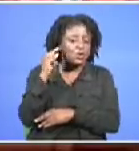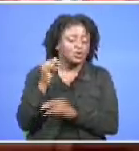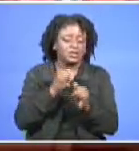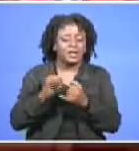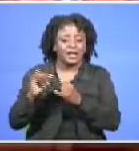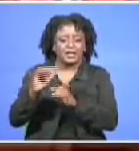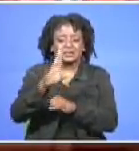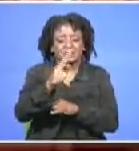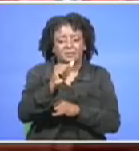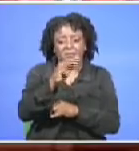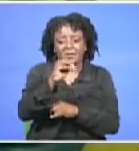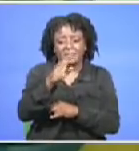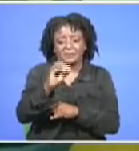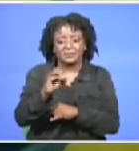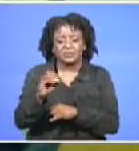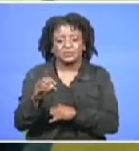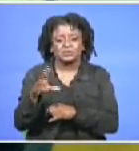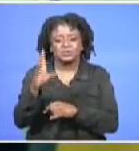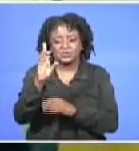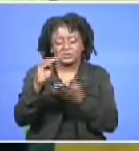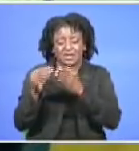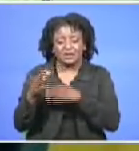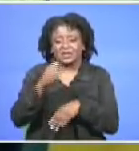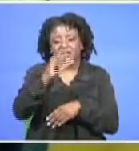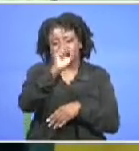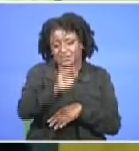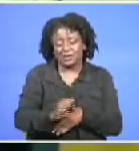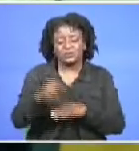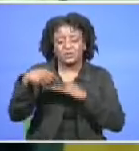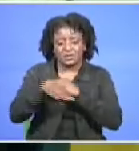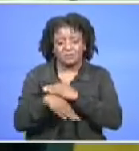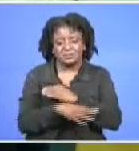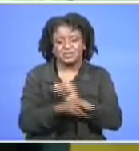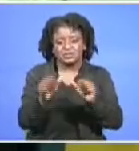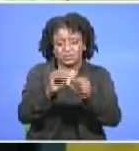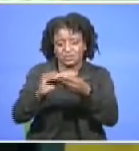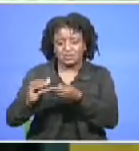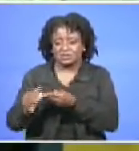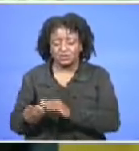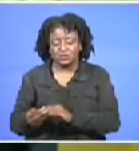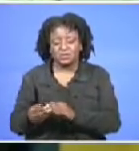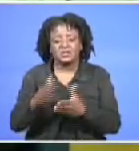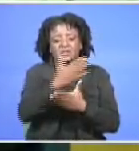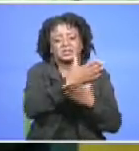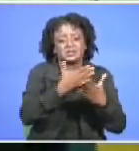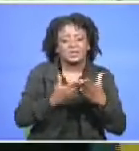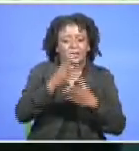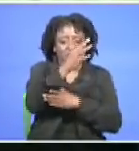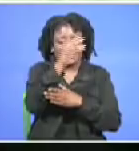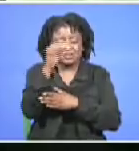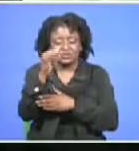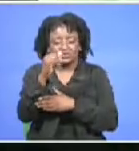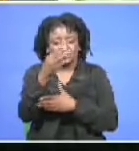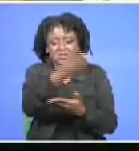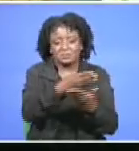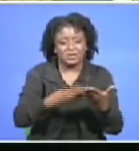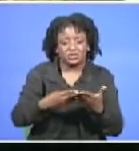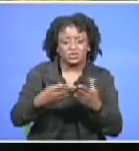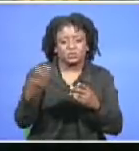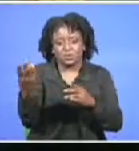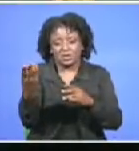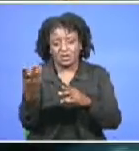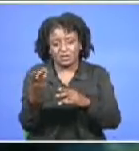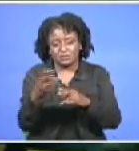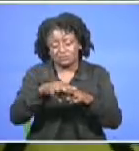constituencies. Minister of Finance, Deputy Prime Minister, the Honorable Peter Turnquest, revealed that some ministries' budgets had to be slashed as a result